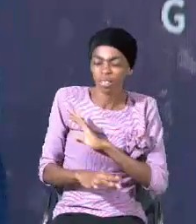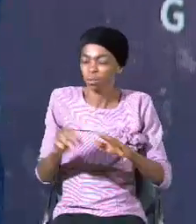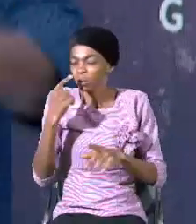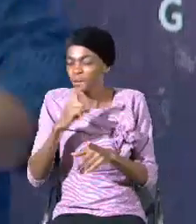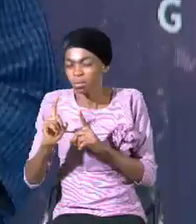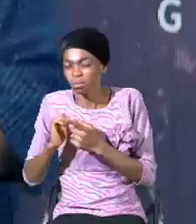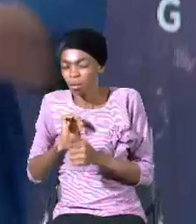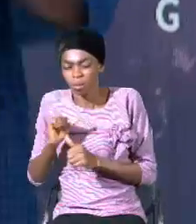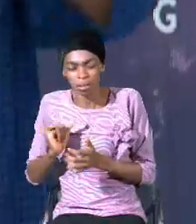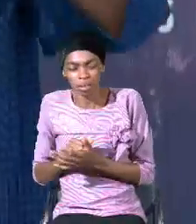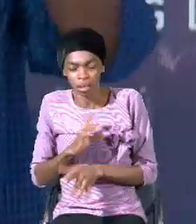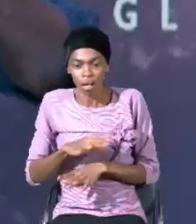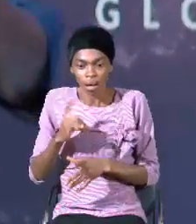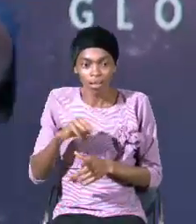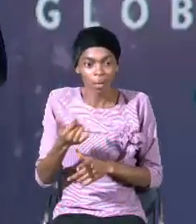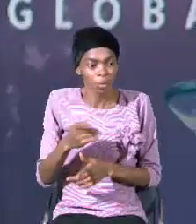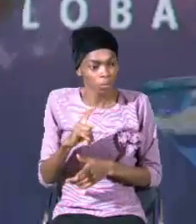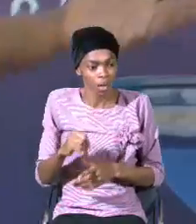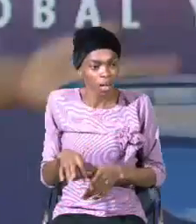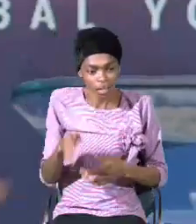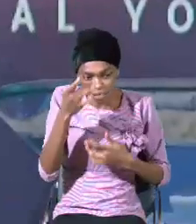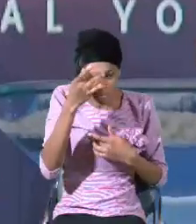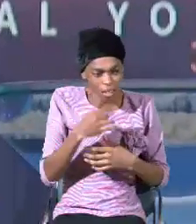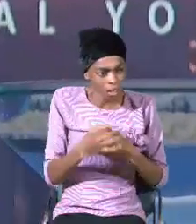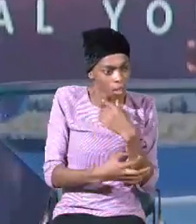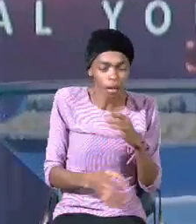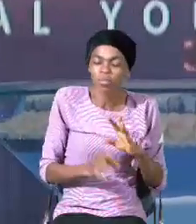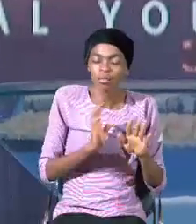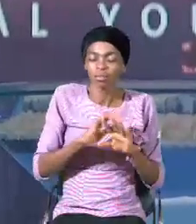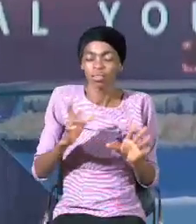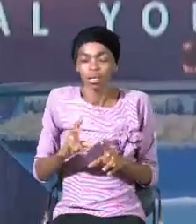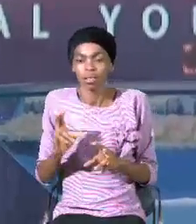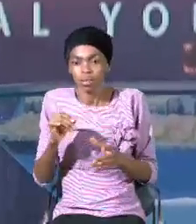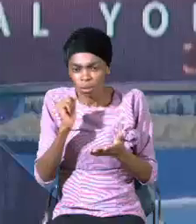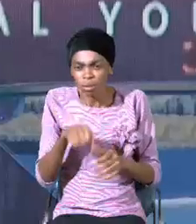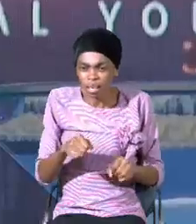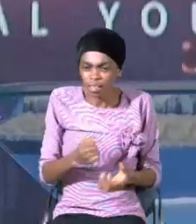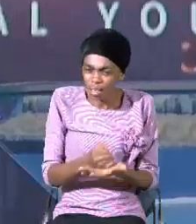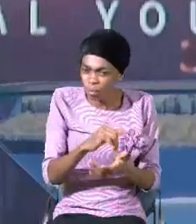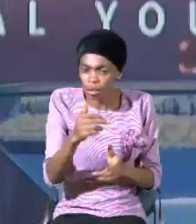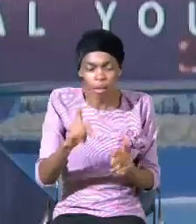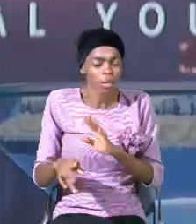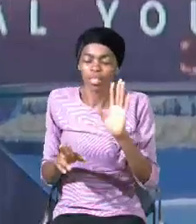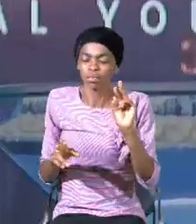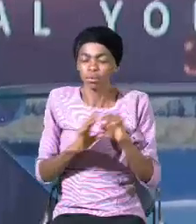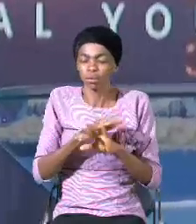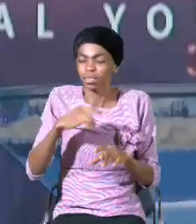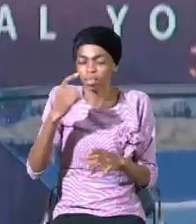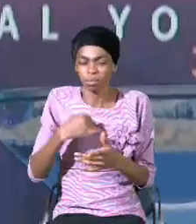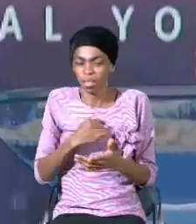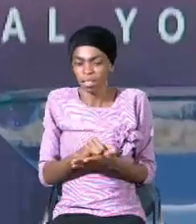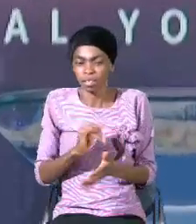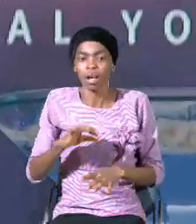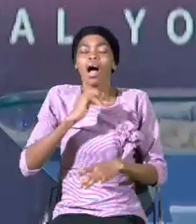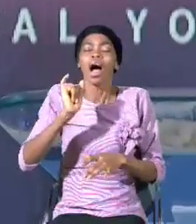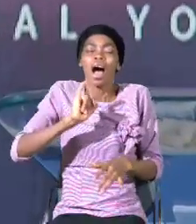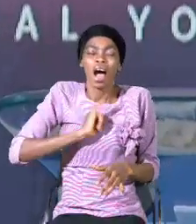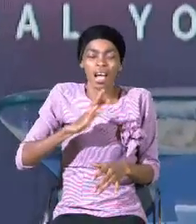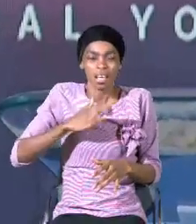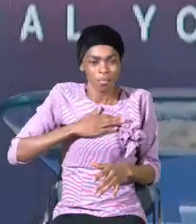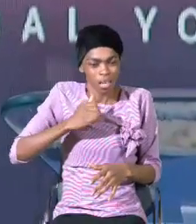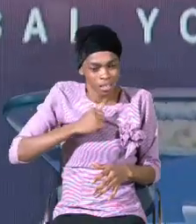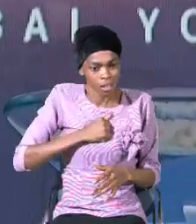don't talk about to me. You can do something, you can help other lives, that's not important to me. I myself, I want